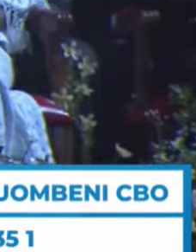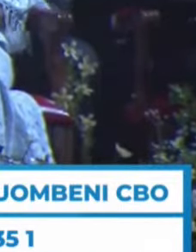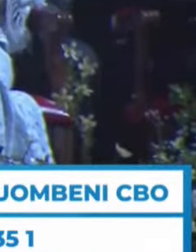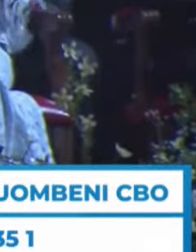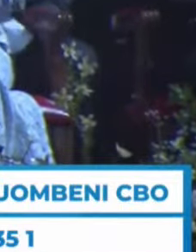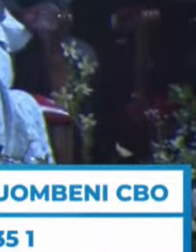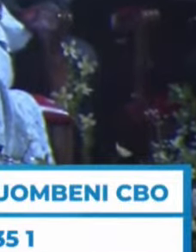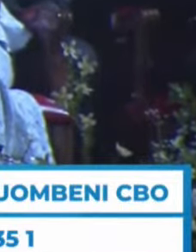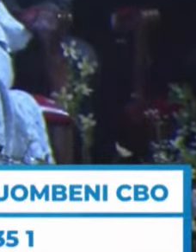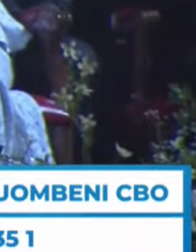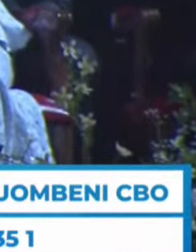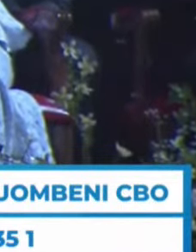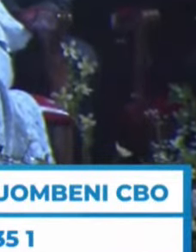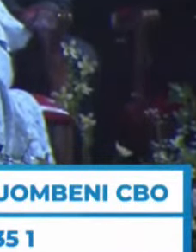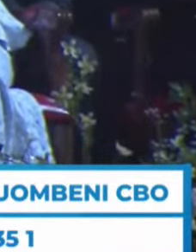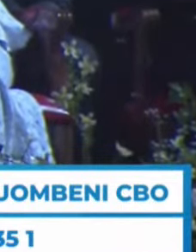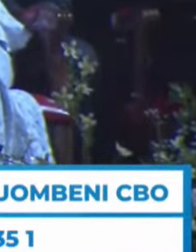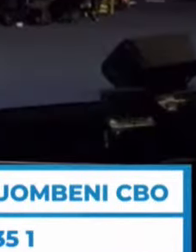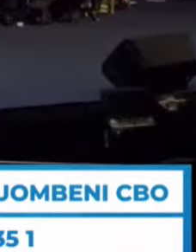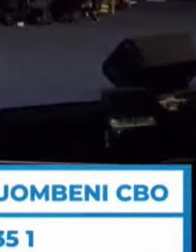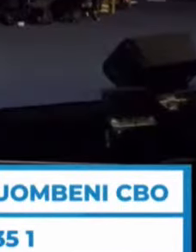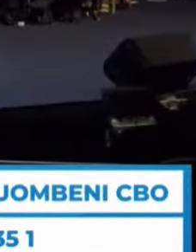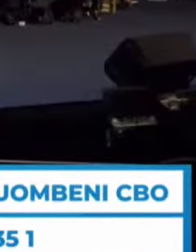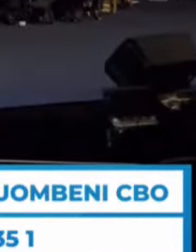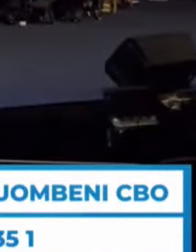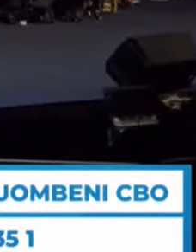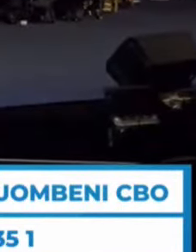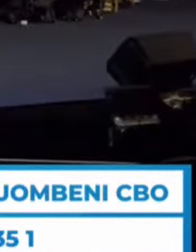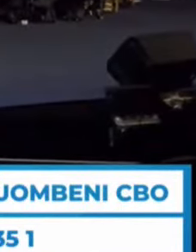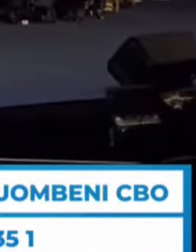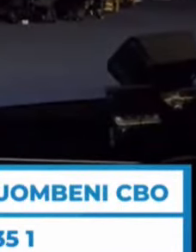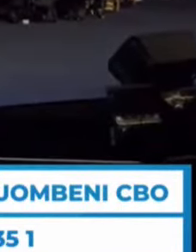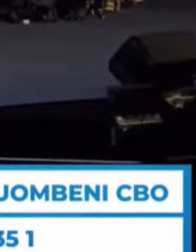elders we want you to wear your white